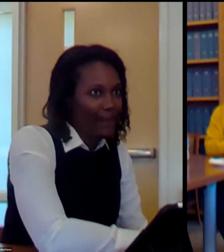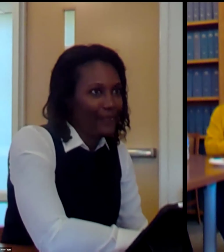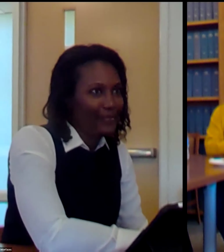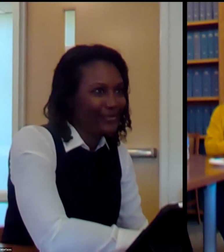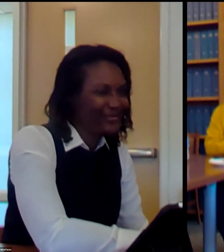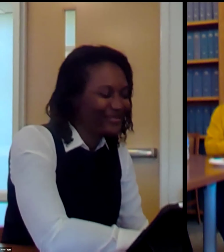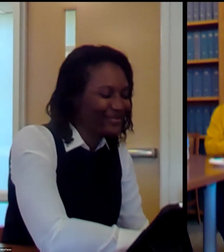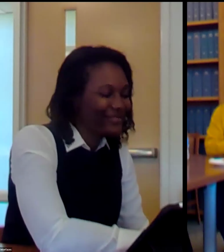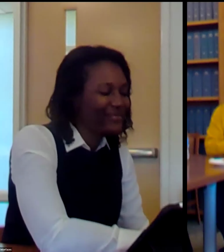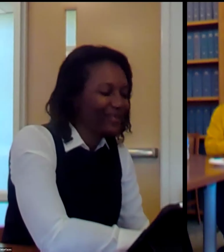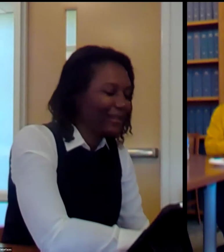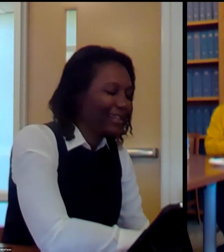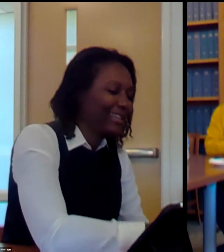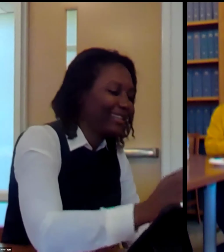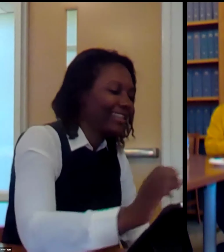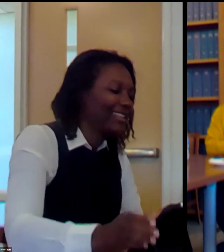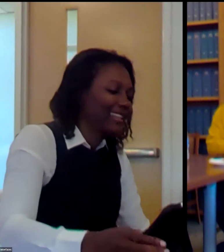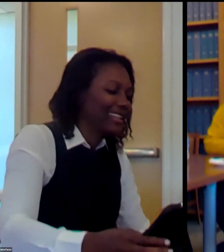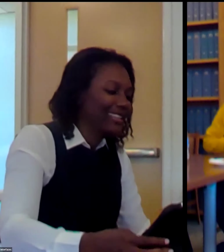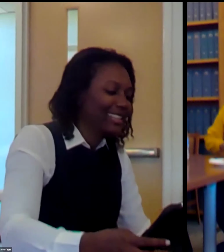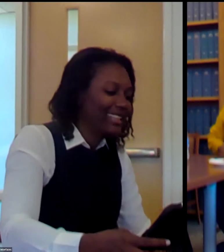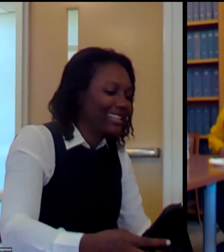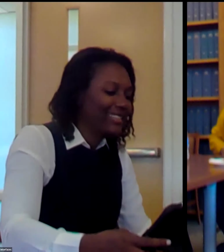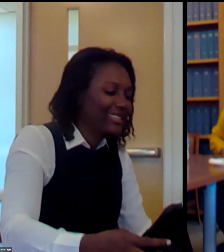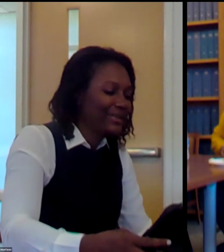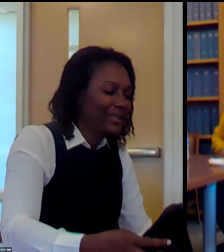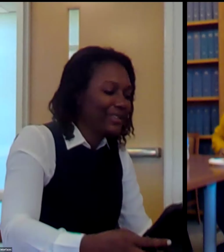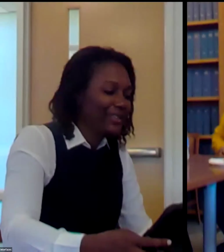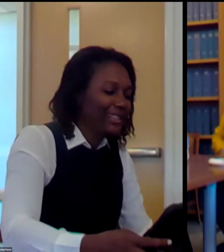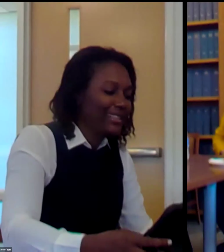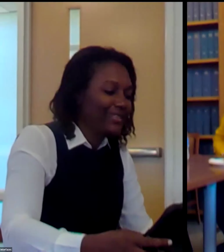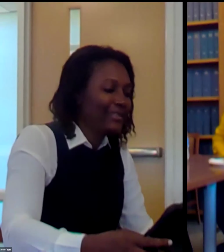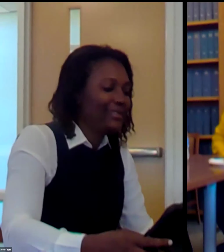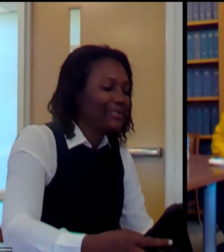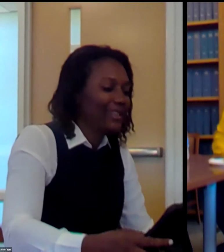I mean, I think everyone's motivated, well.